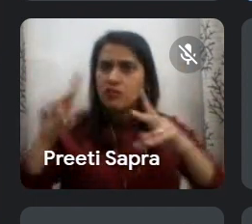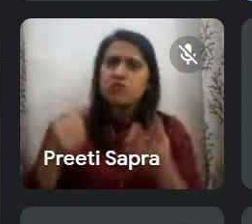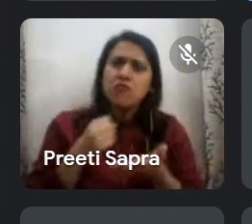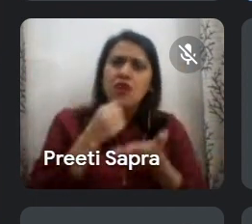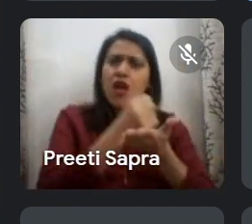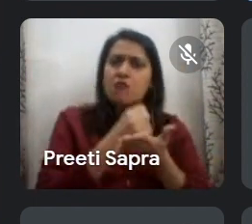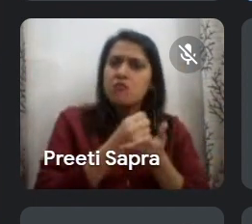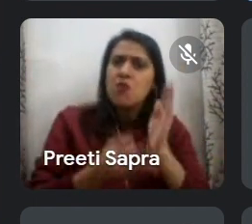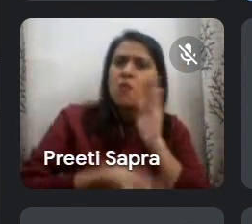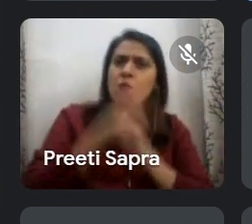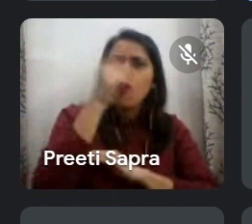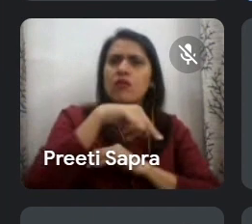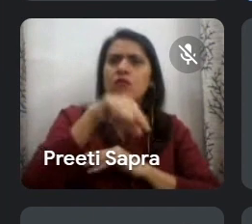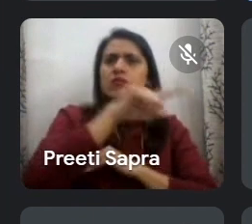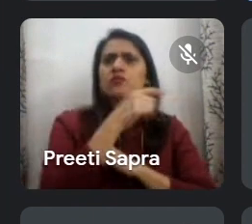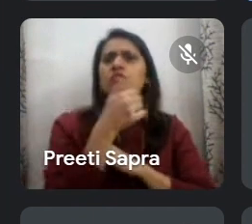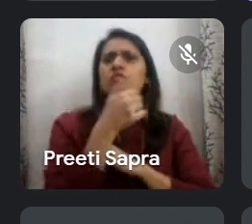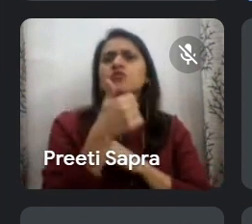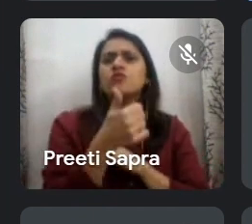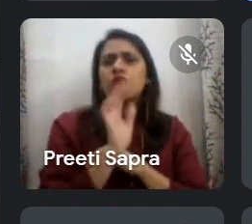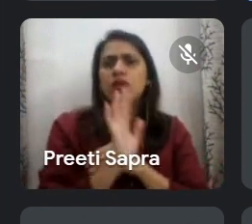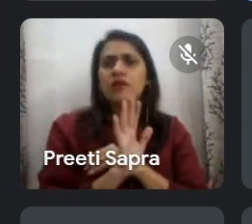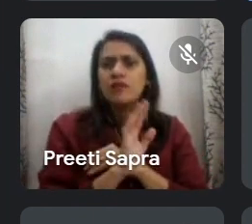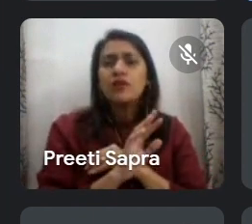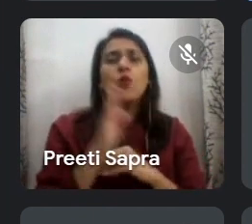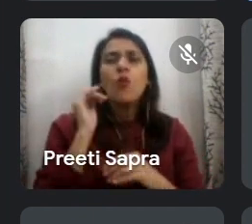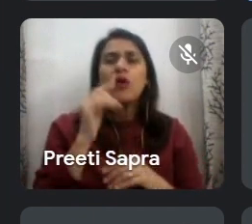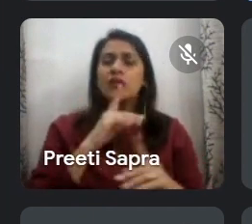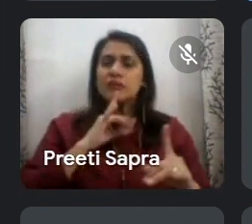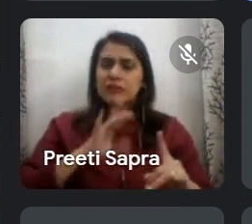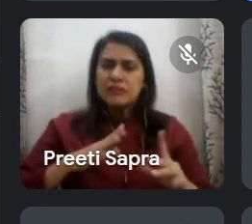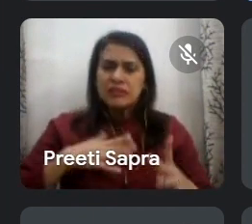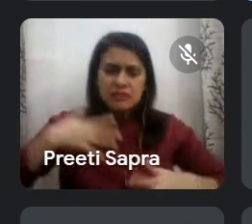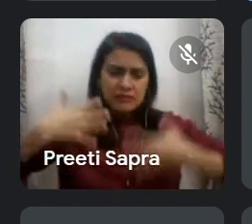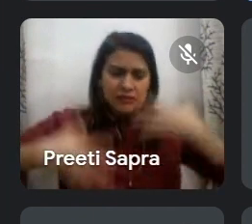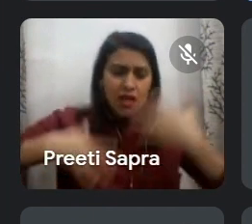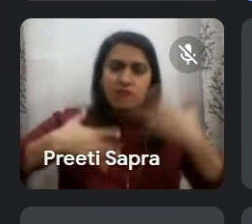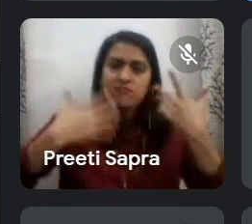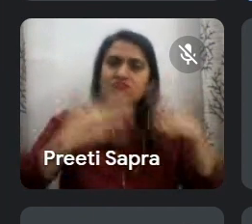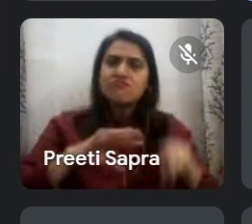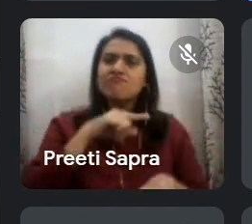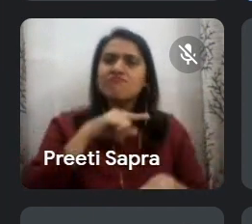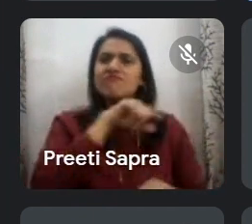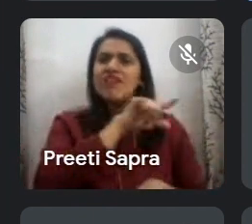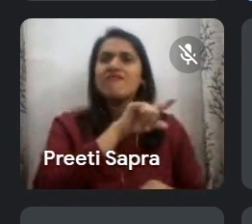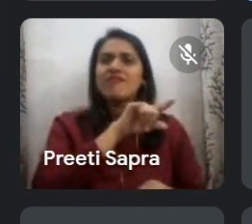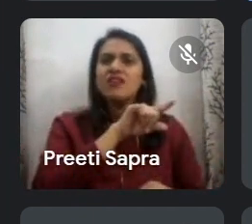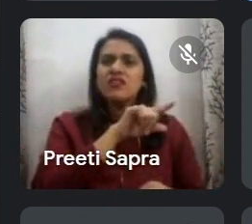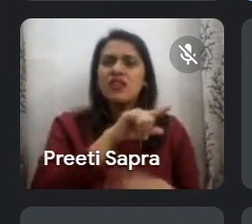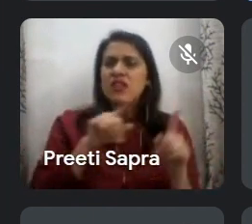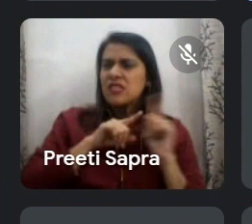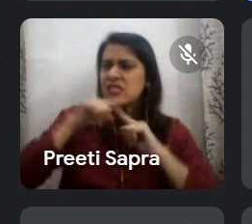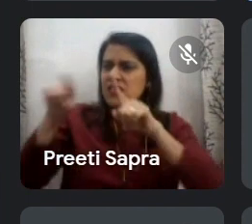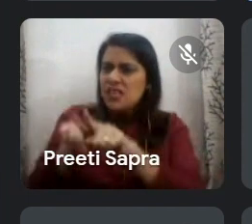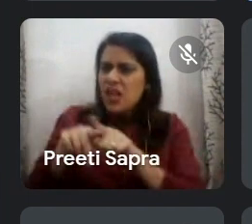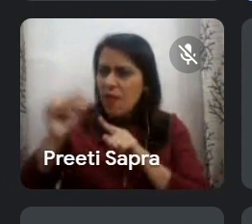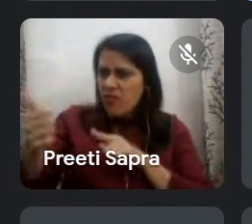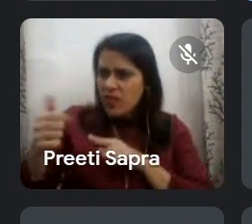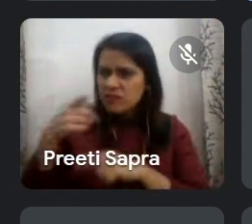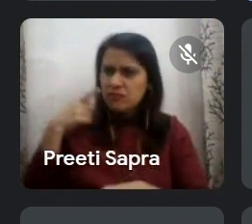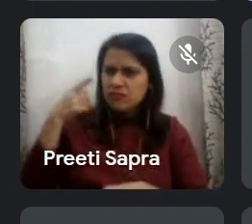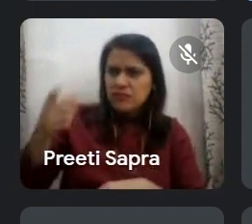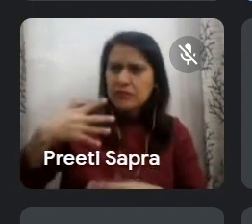don't Neurodivergent people, because they've been through pain and stuff in their lives, they don't really put down anyone, or they don't really